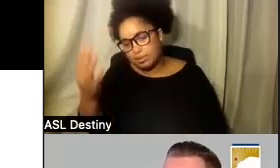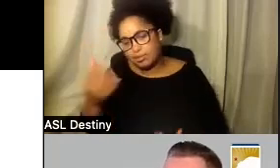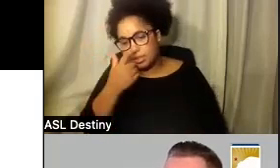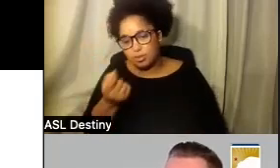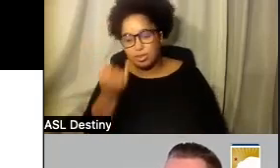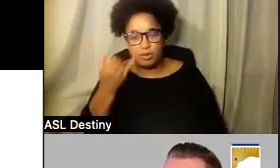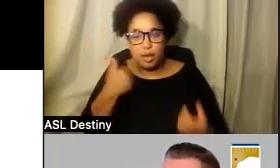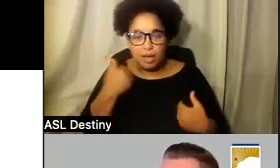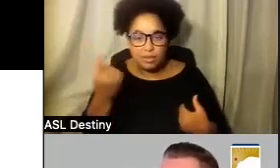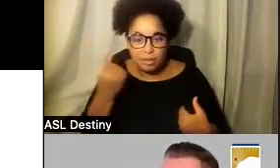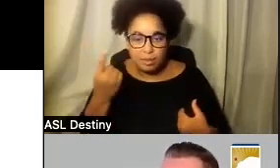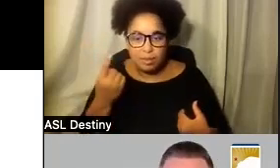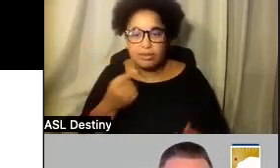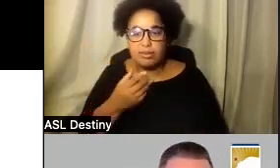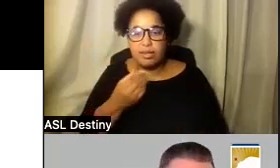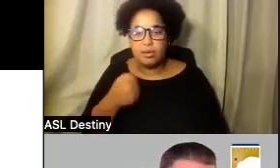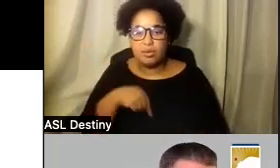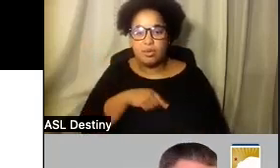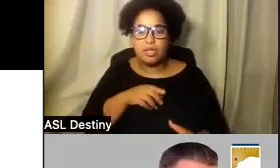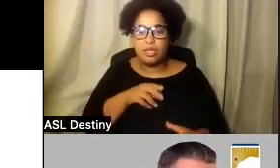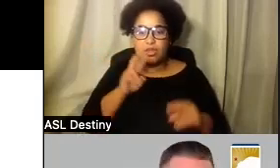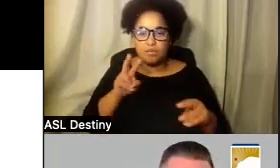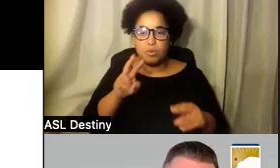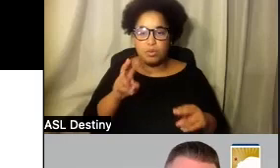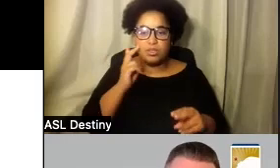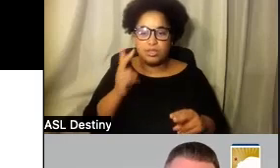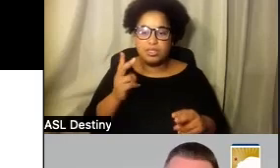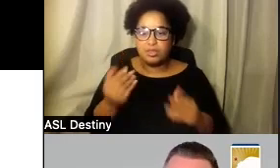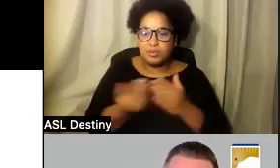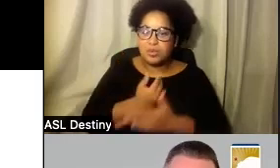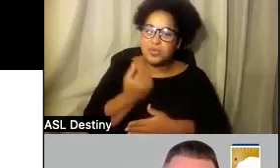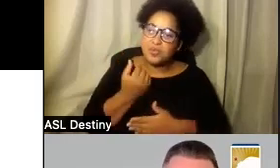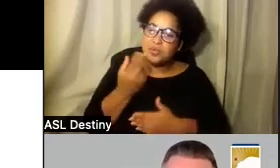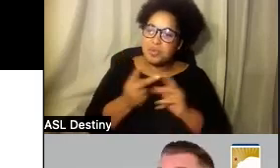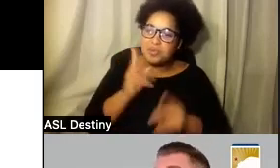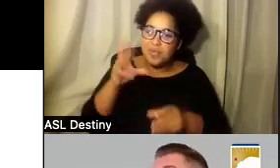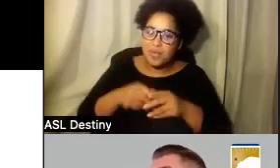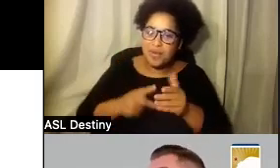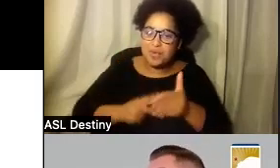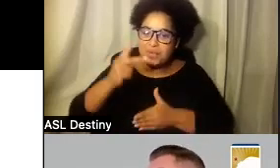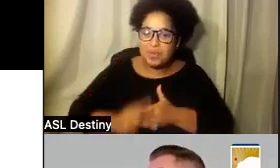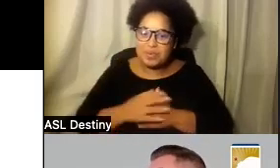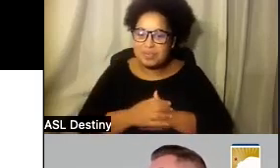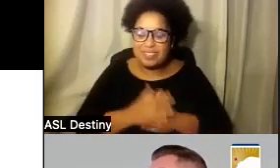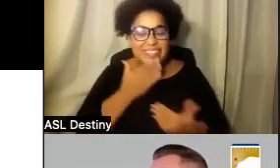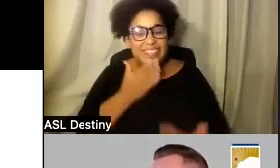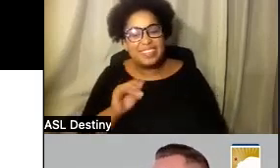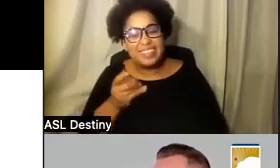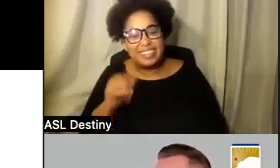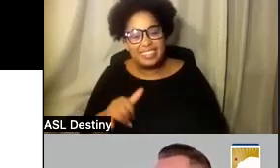have something, and we look forward to maybe seeing some fresh faces in the program. Thank you, Anthony.